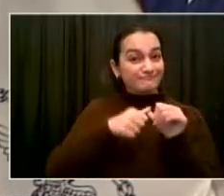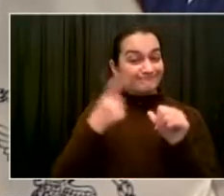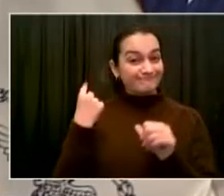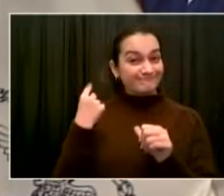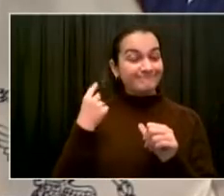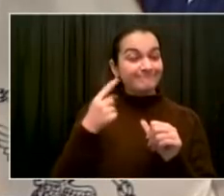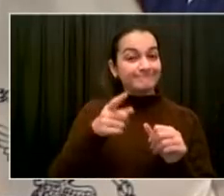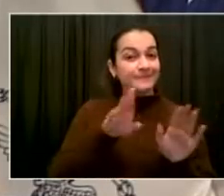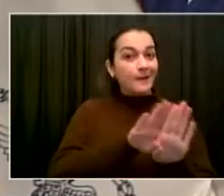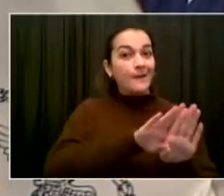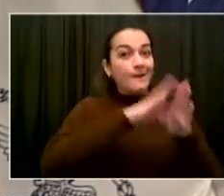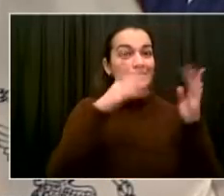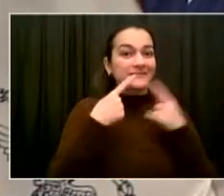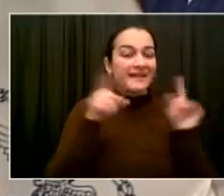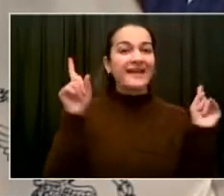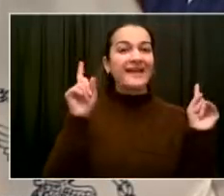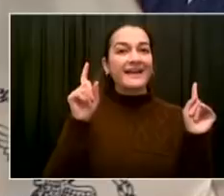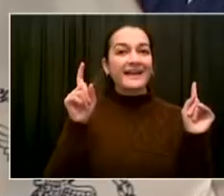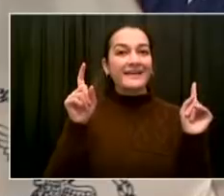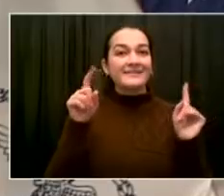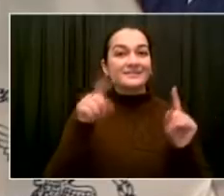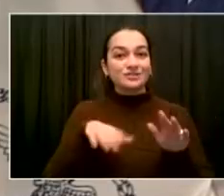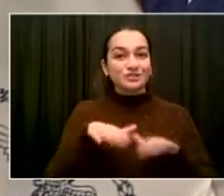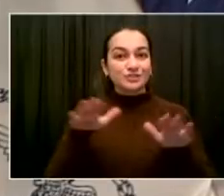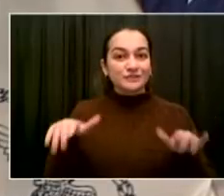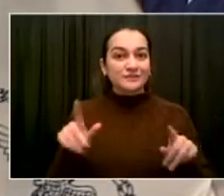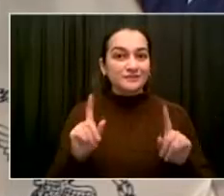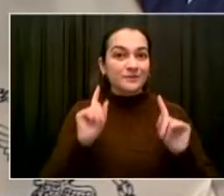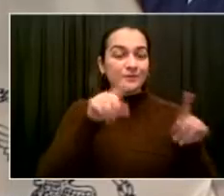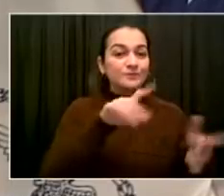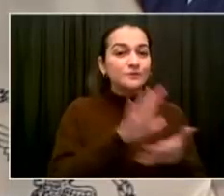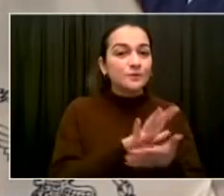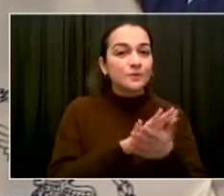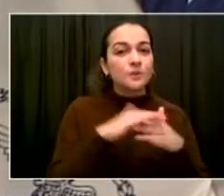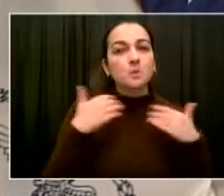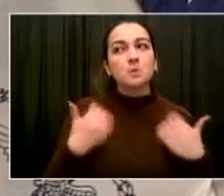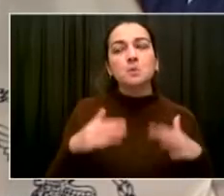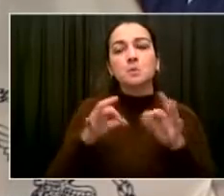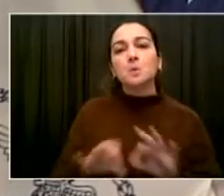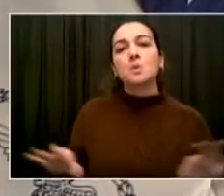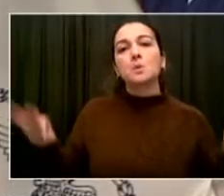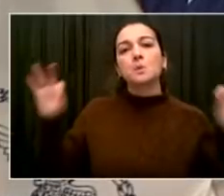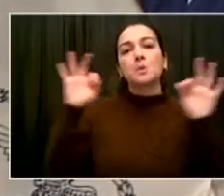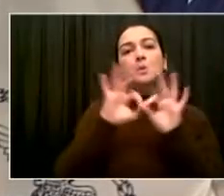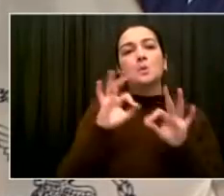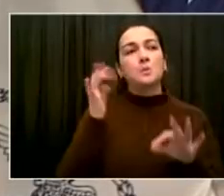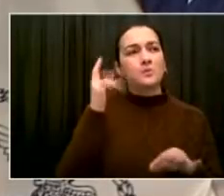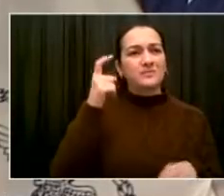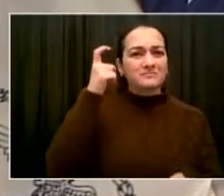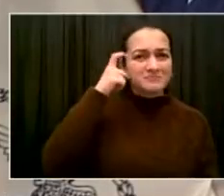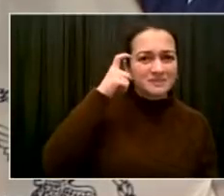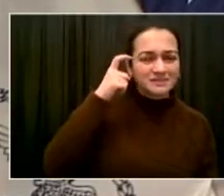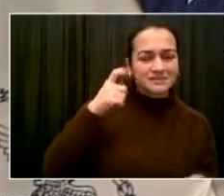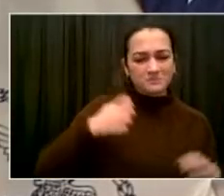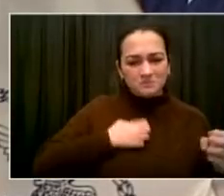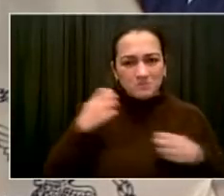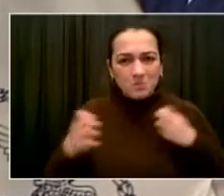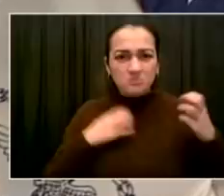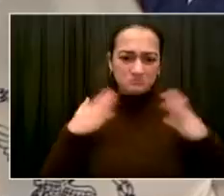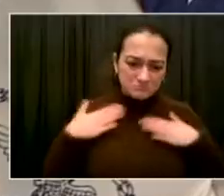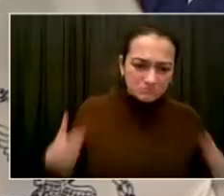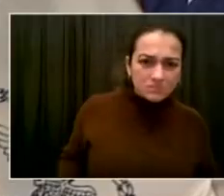kids being in school is very important for their health and well-being, their physical health, their mental health, the nutrition they get, their